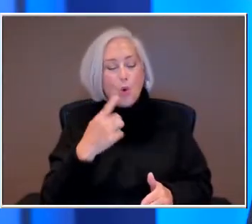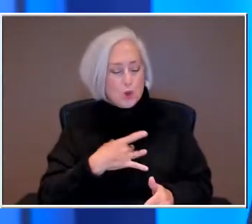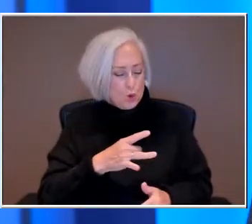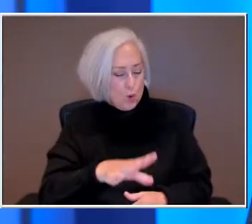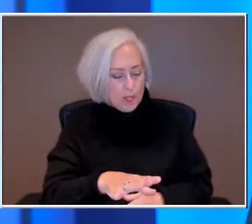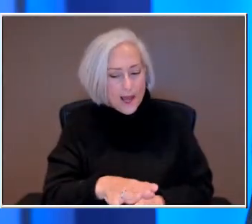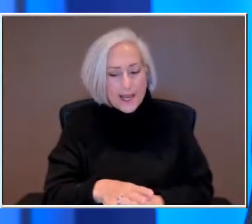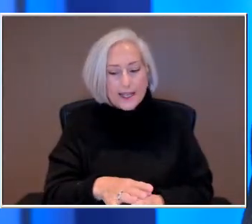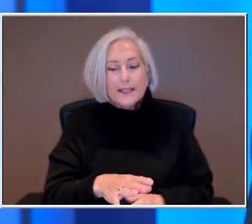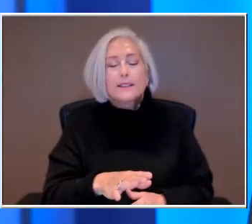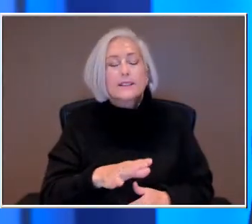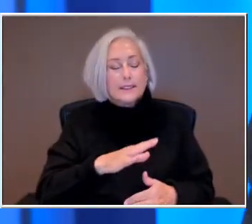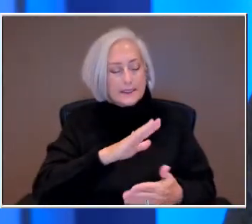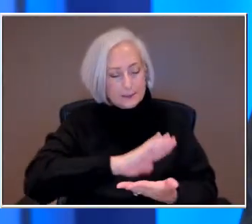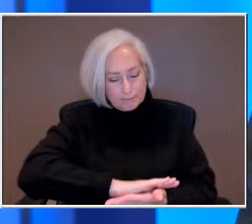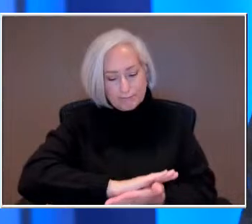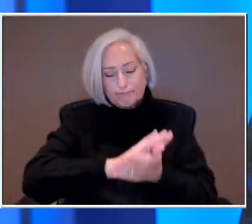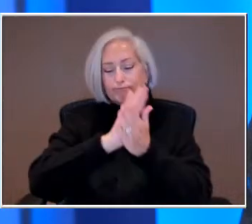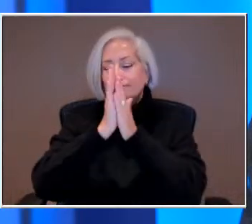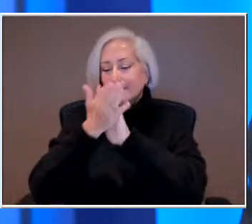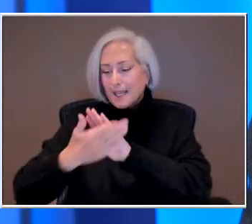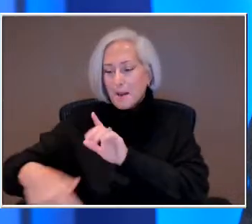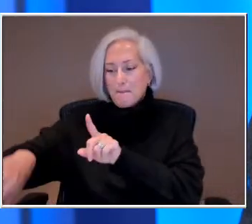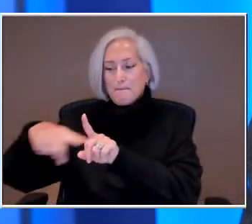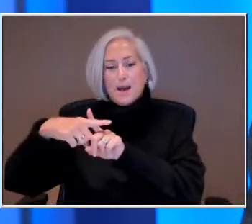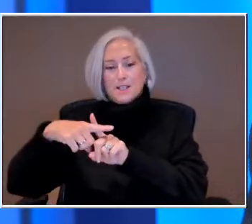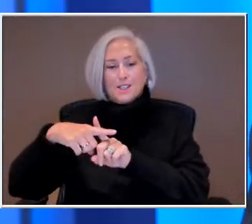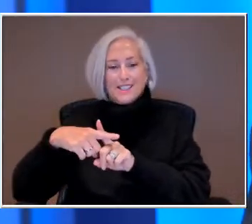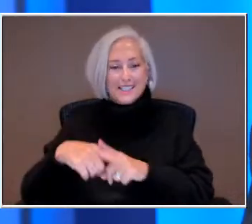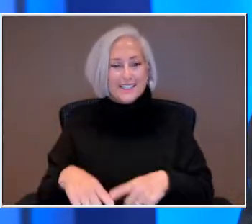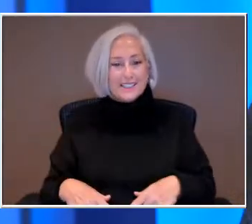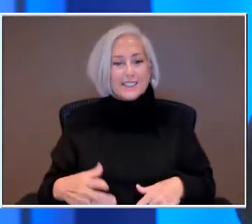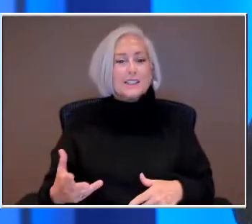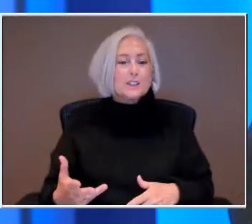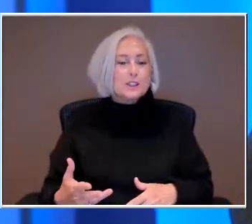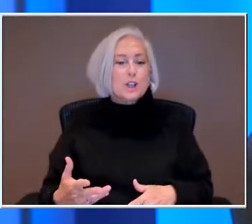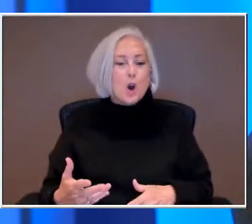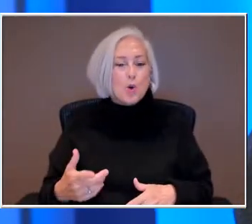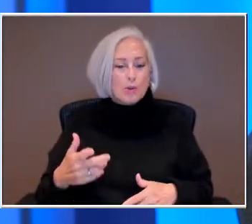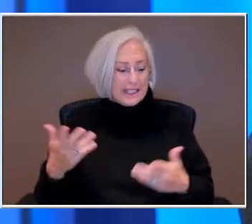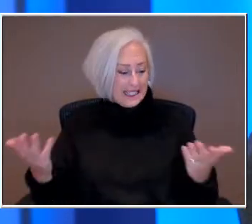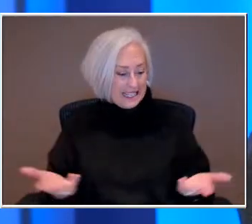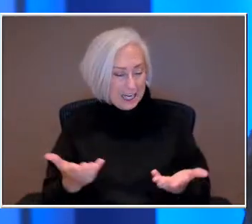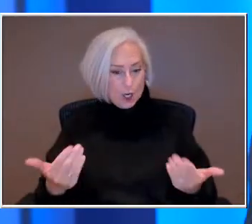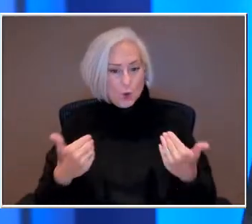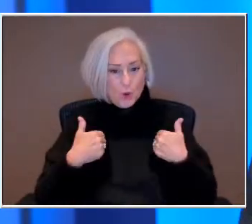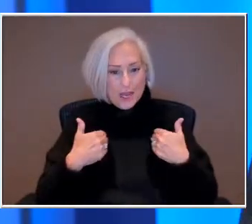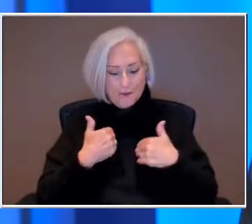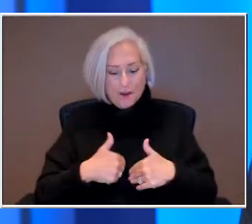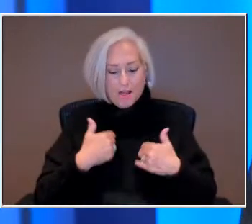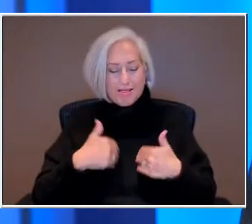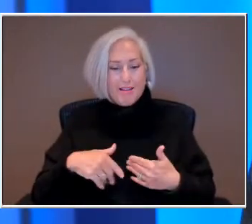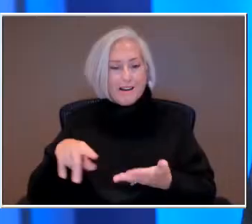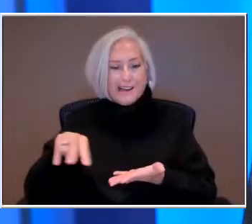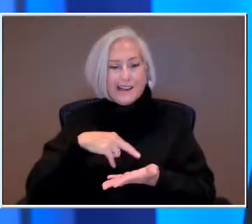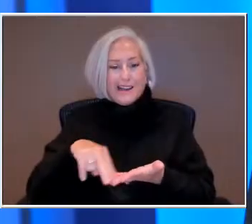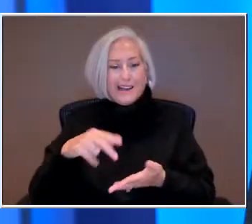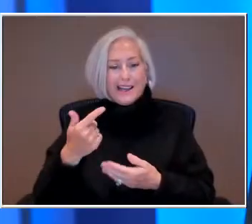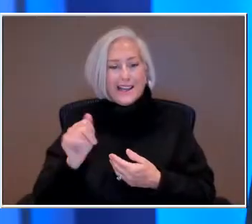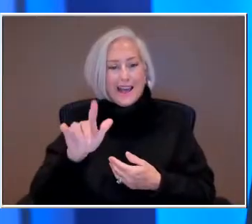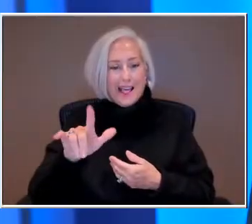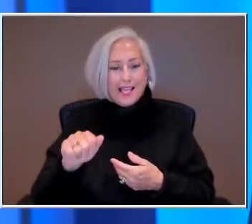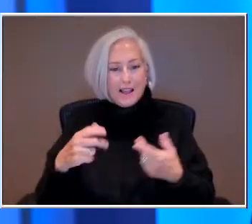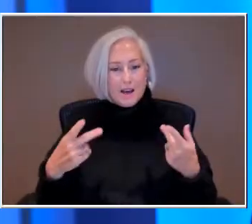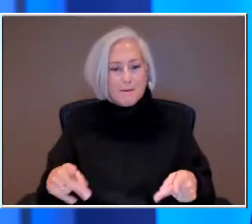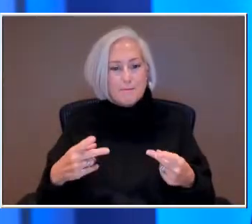do. You had asked before about our Lung Force Gala, which is here in town. I've gotten involved with them, and it is May 2nd